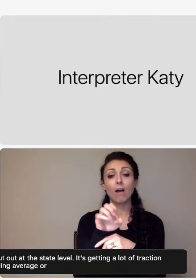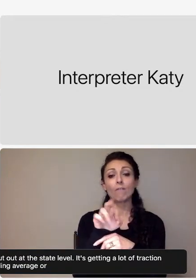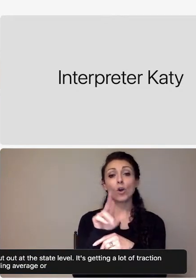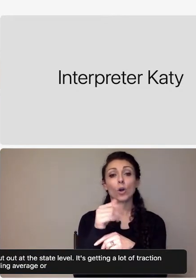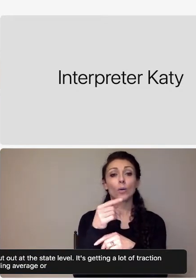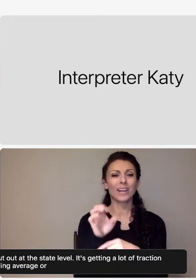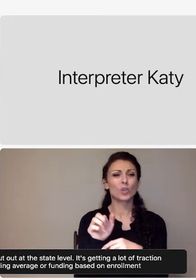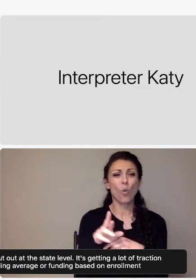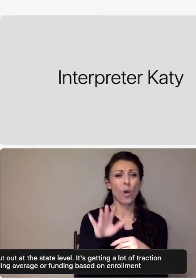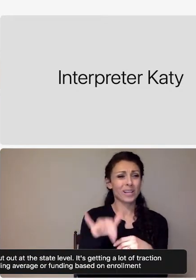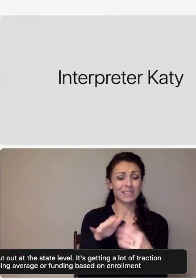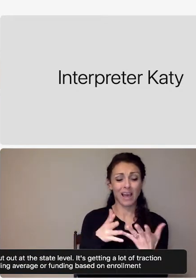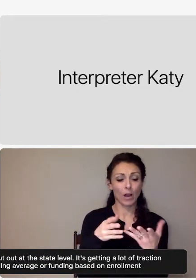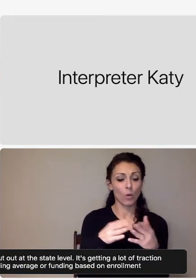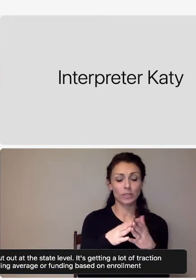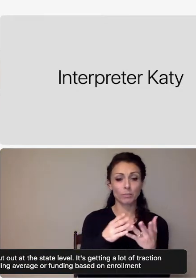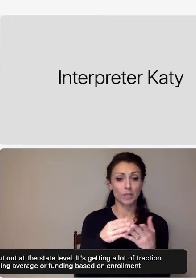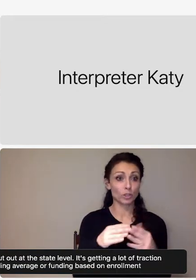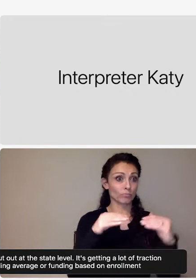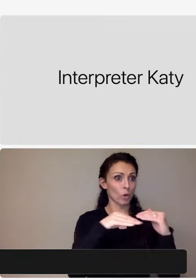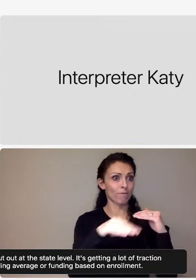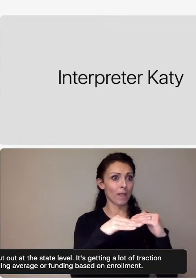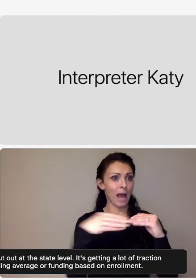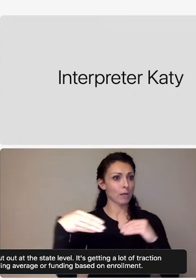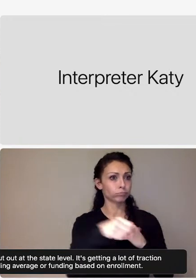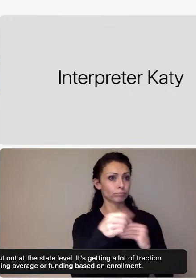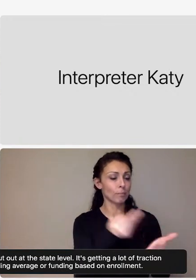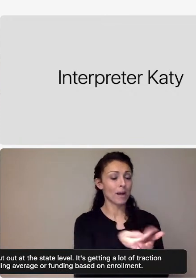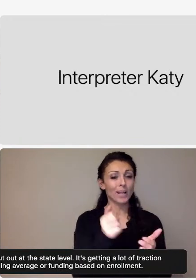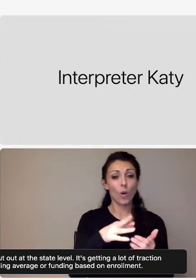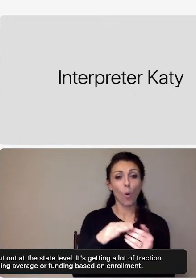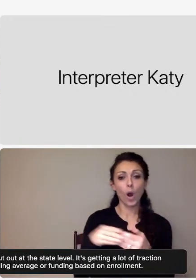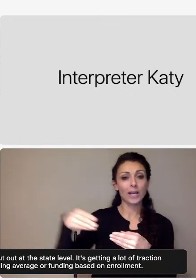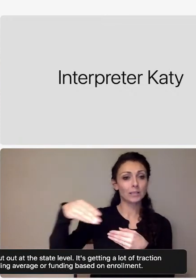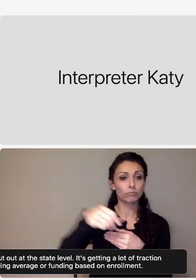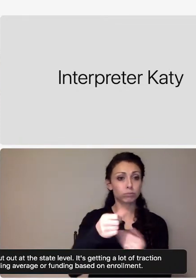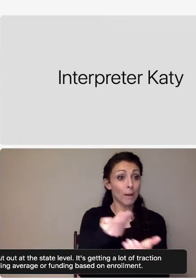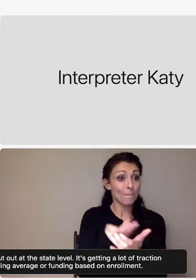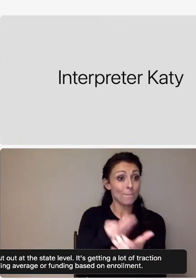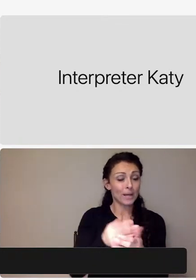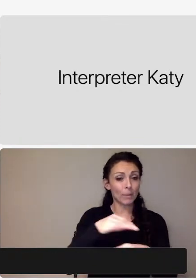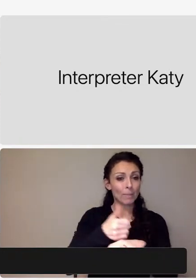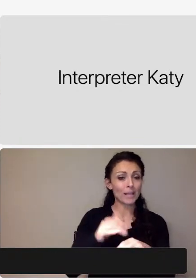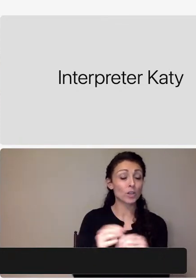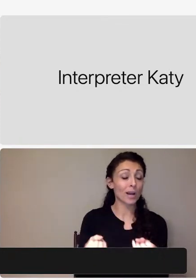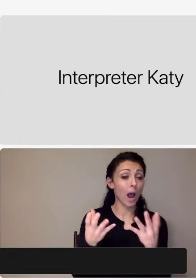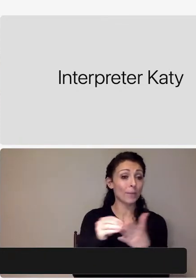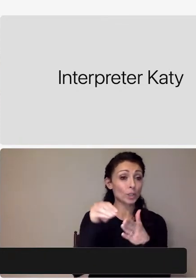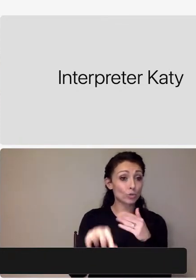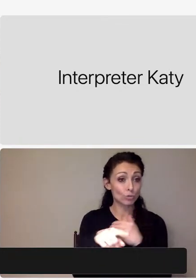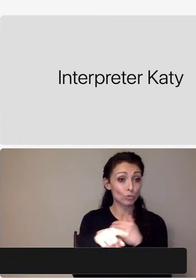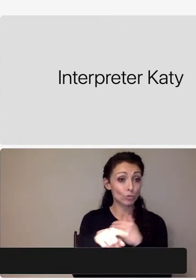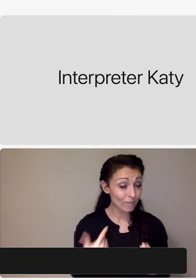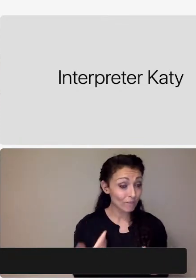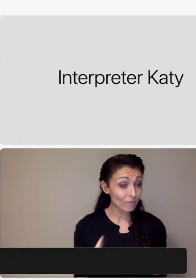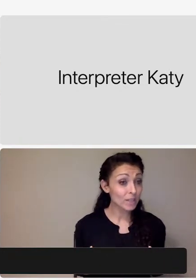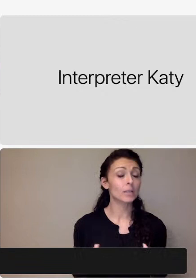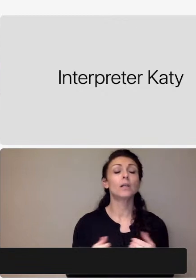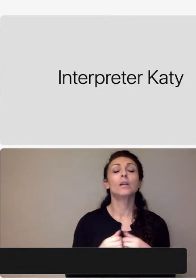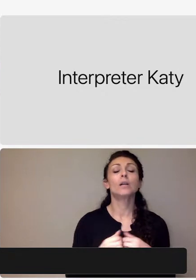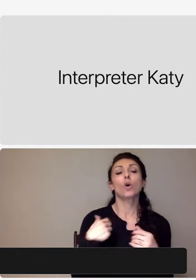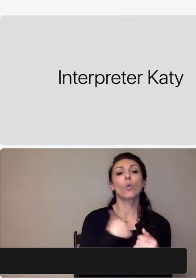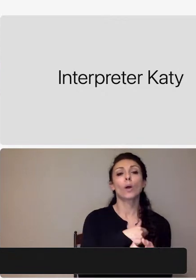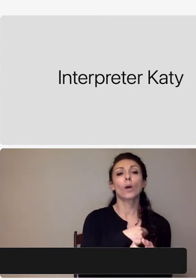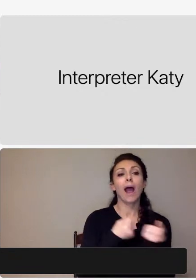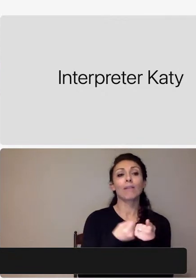enrollment so i i uh part of sandevs and executive committee on board we are advocating for